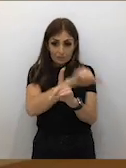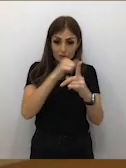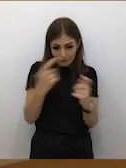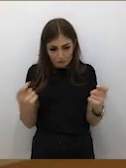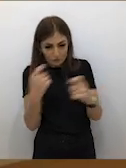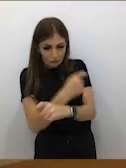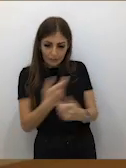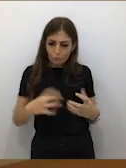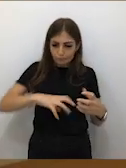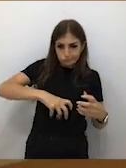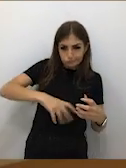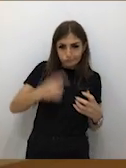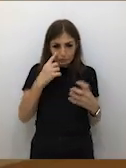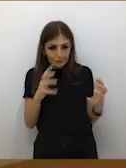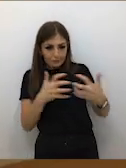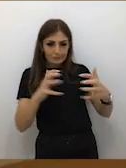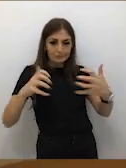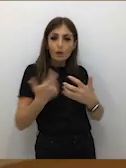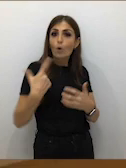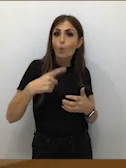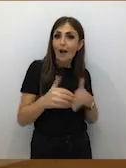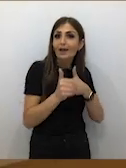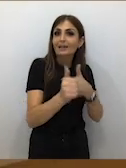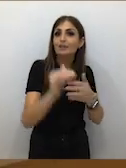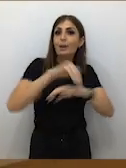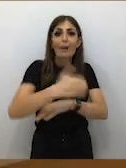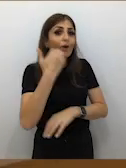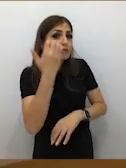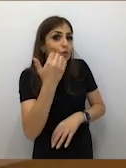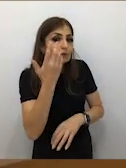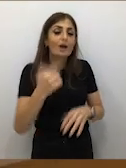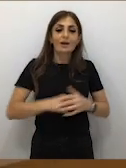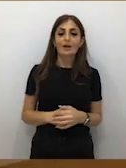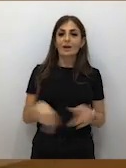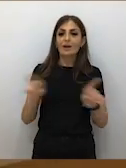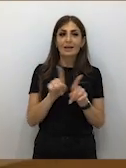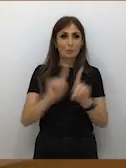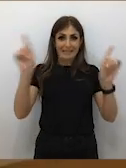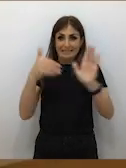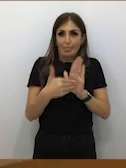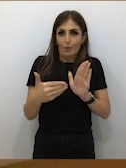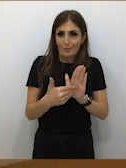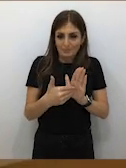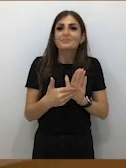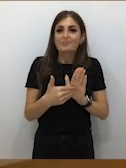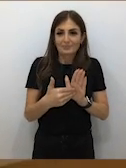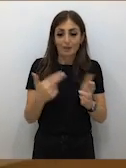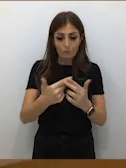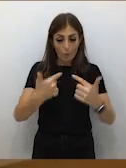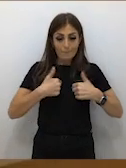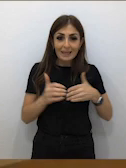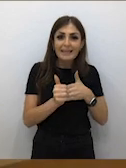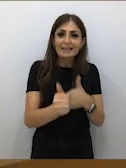challenging situations or adapting to change because leadership is about future casting while also staying in the